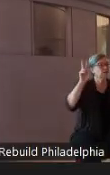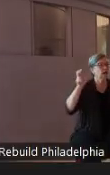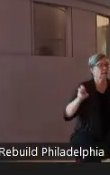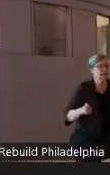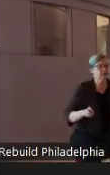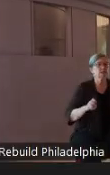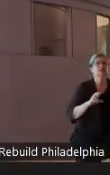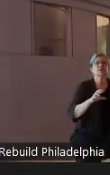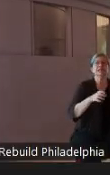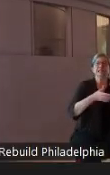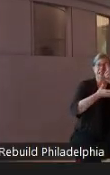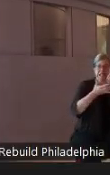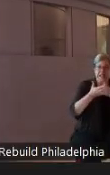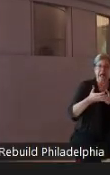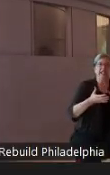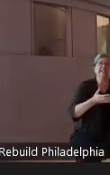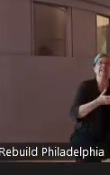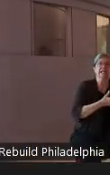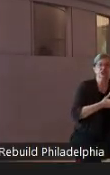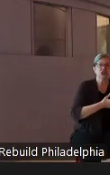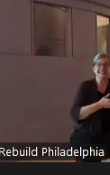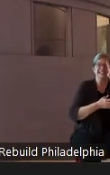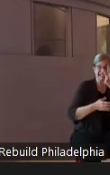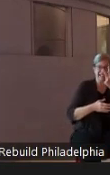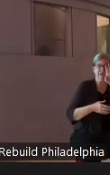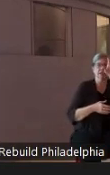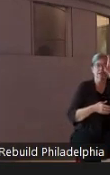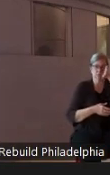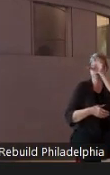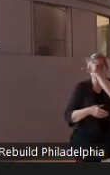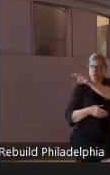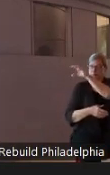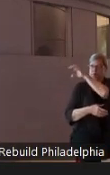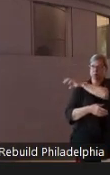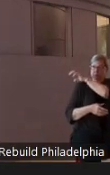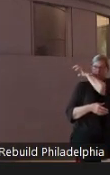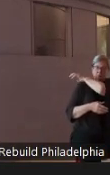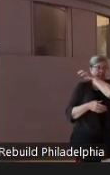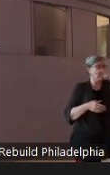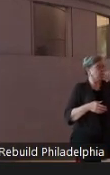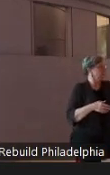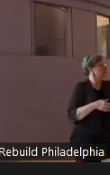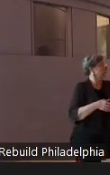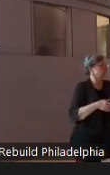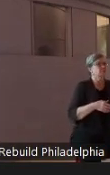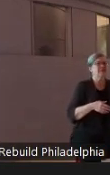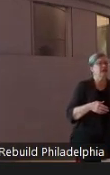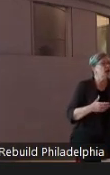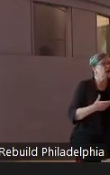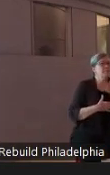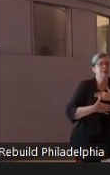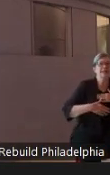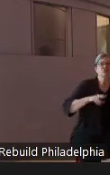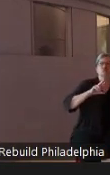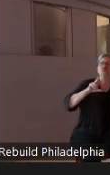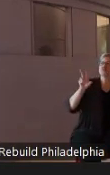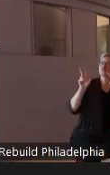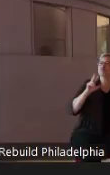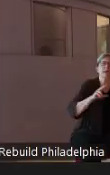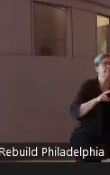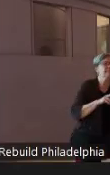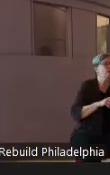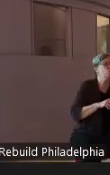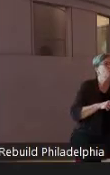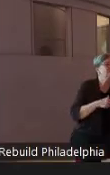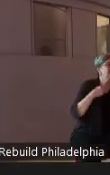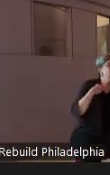you to take the time to visit the ones that are of more interest. You have